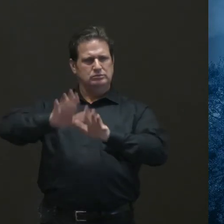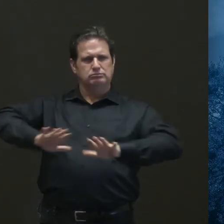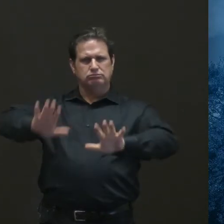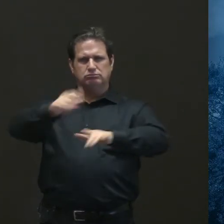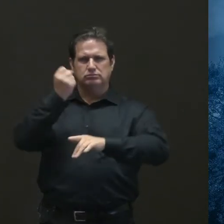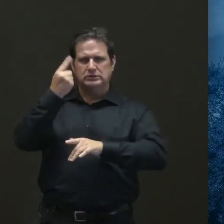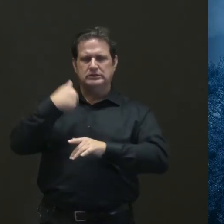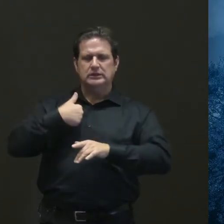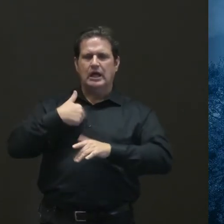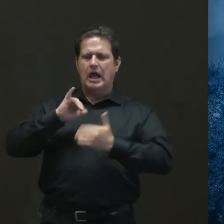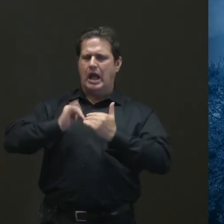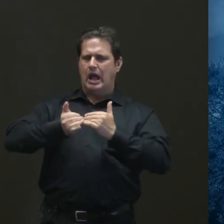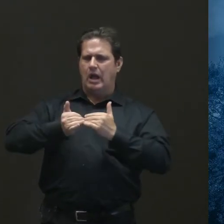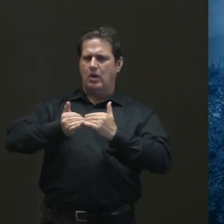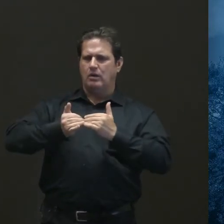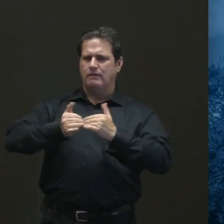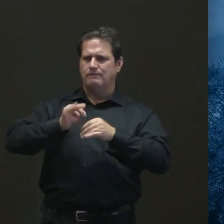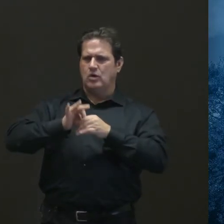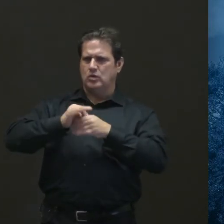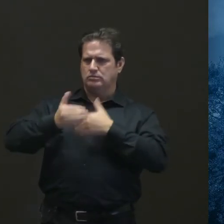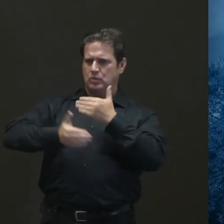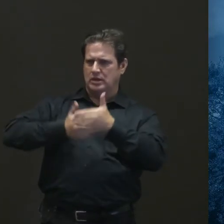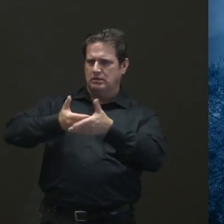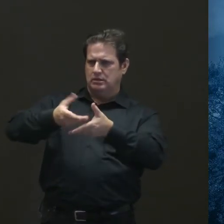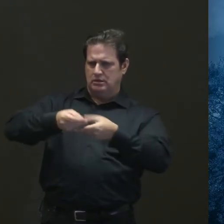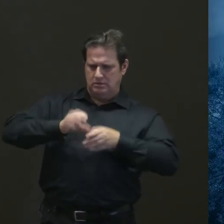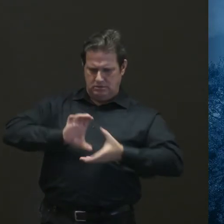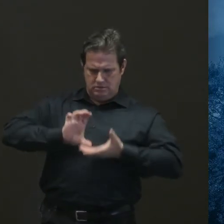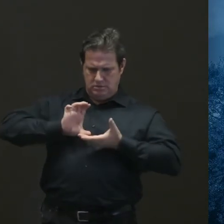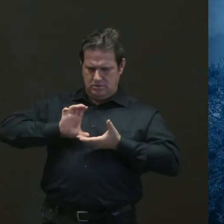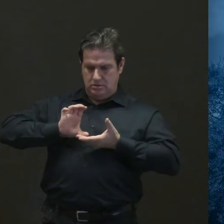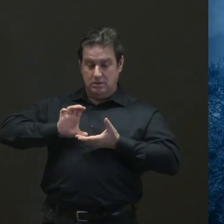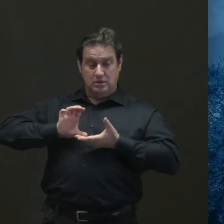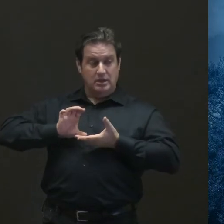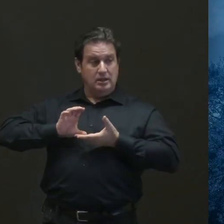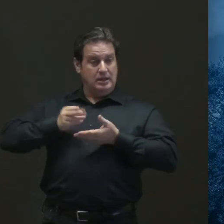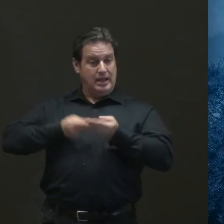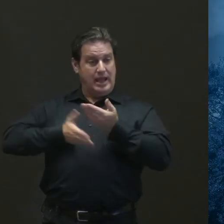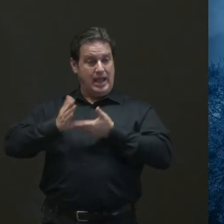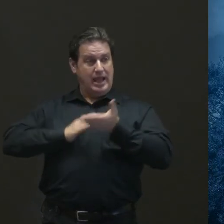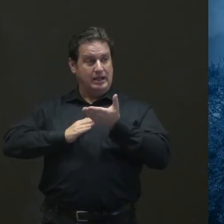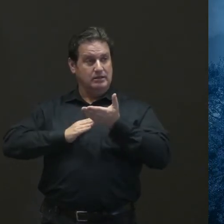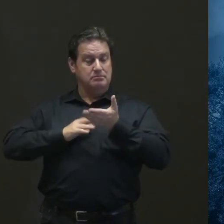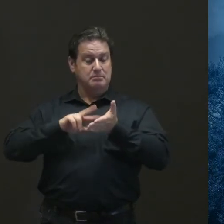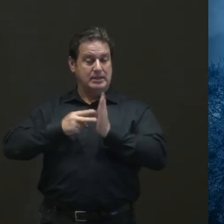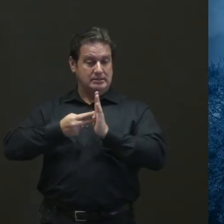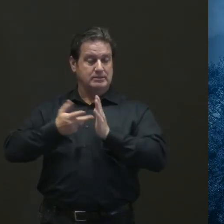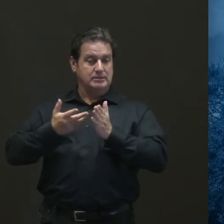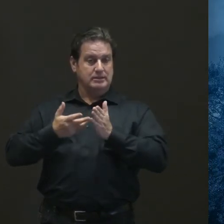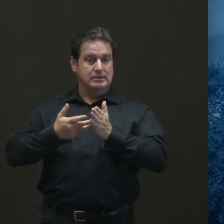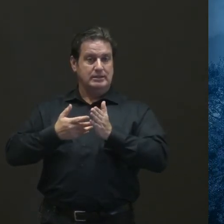understand how those votes will be processed. We are a ballot in hand state,